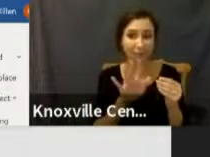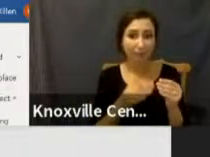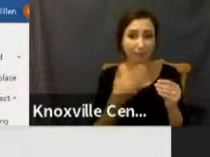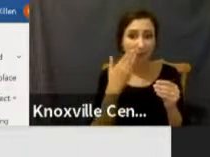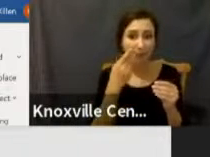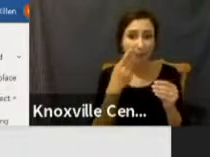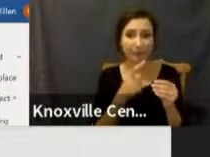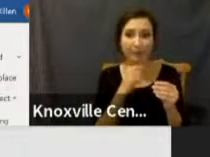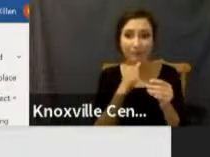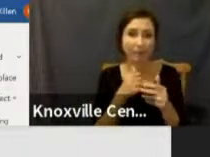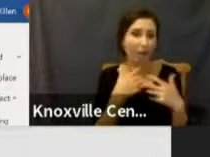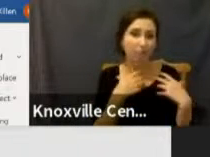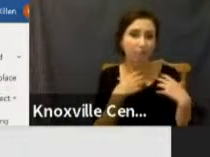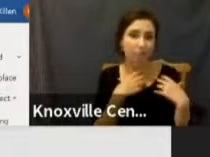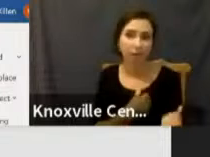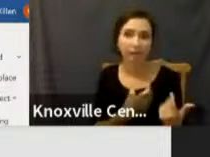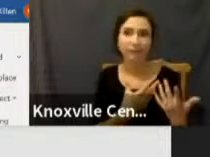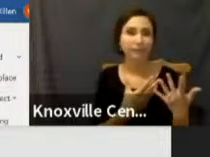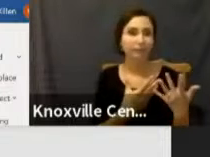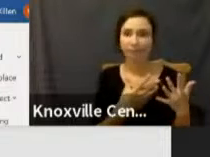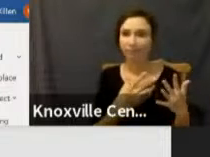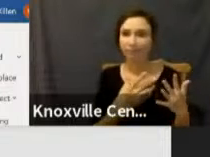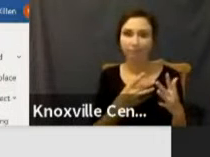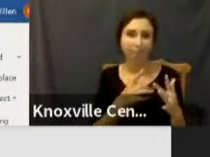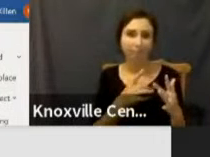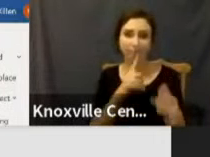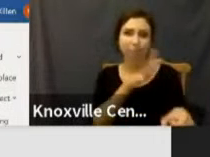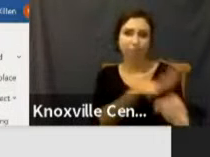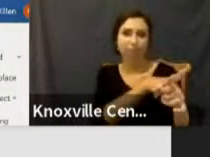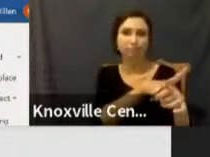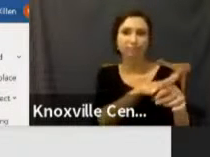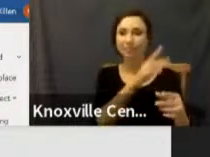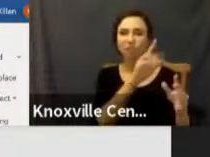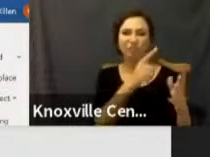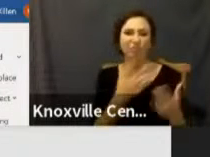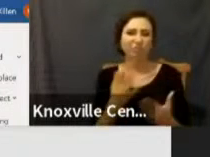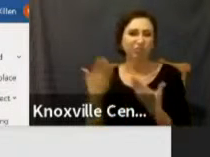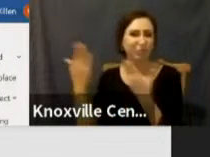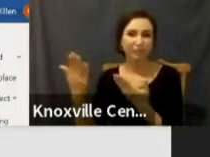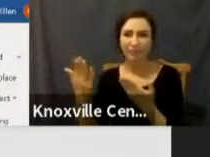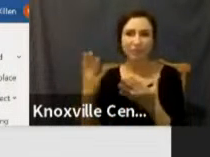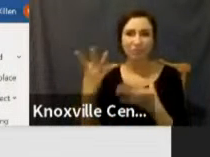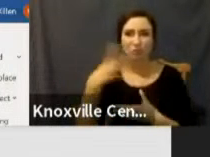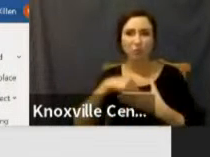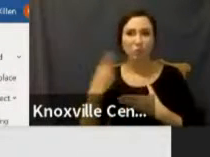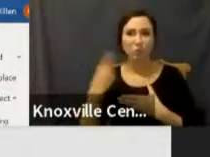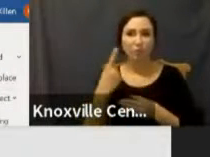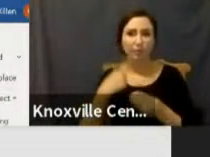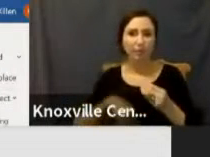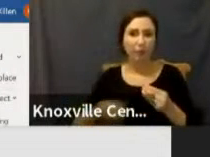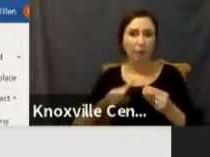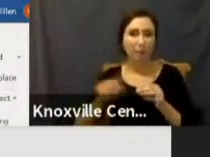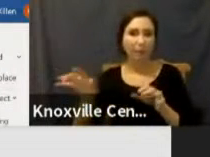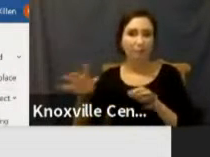is not binding. This is a recommendation, but just the choice to include something about extracurriculars.